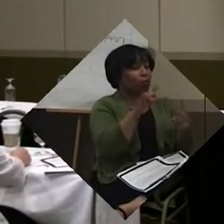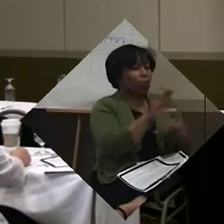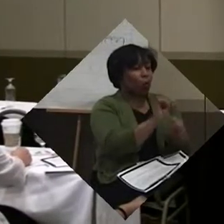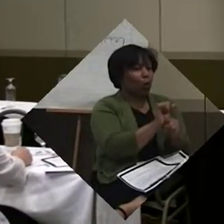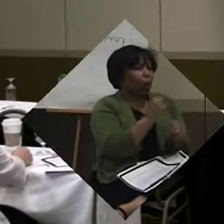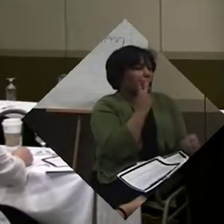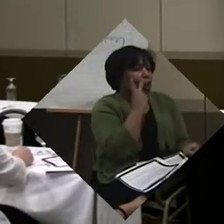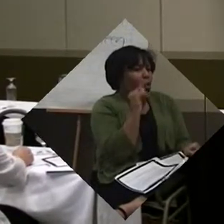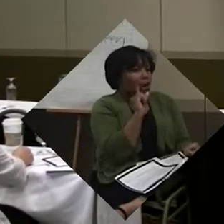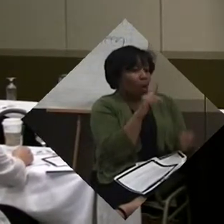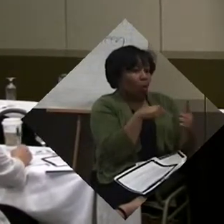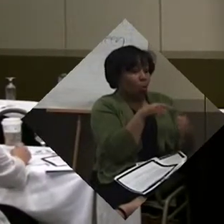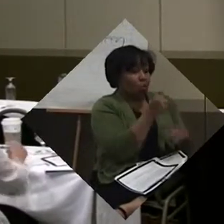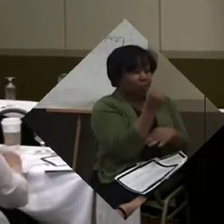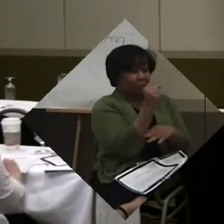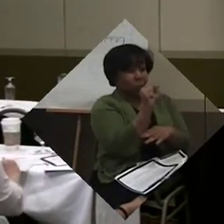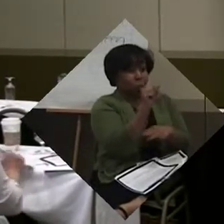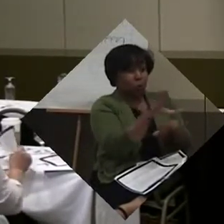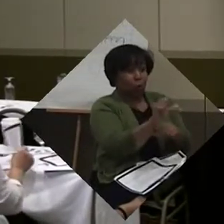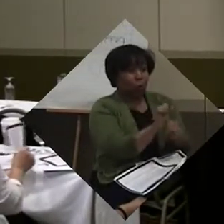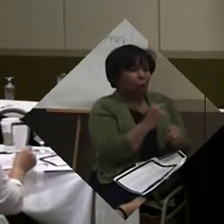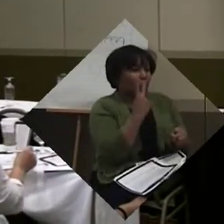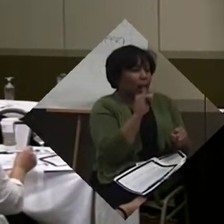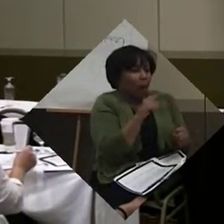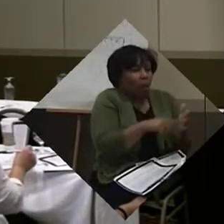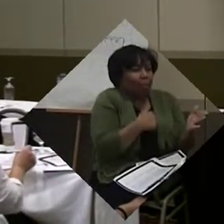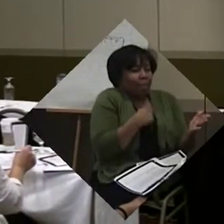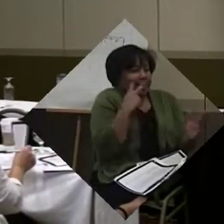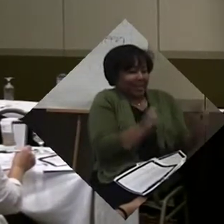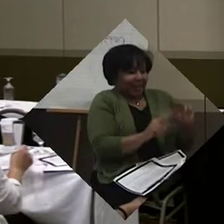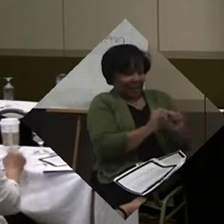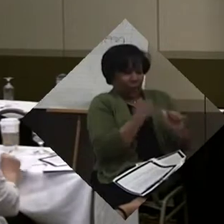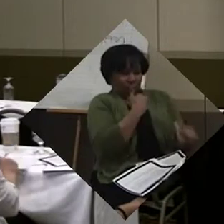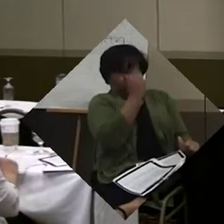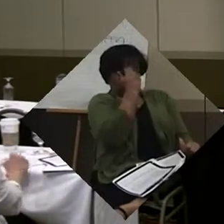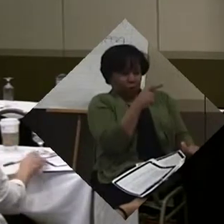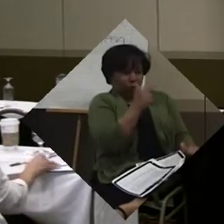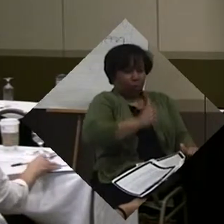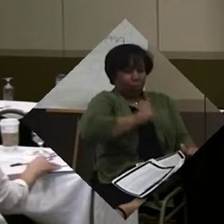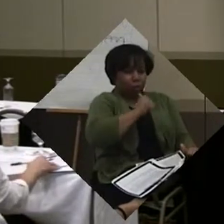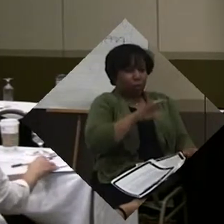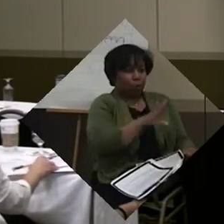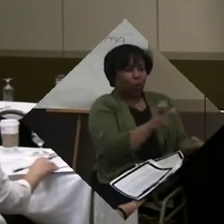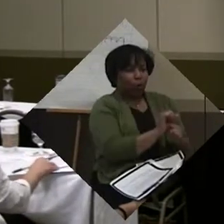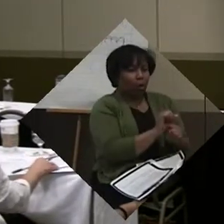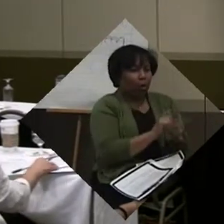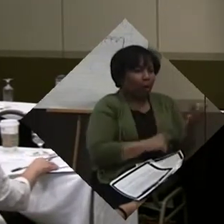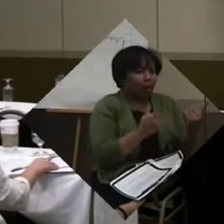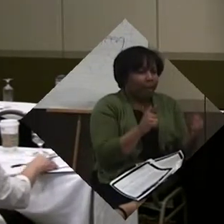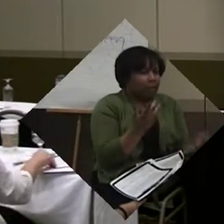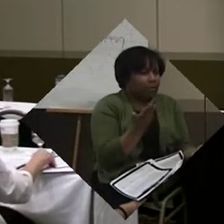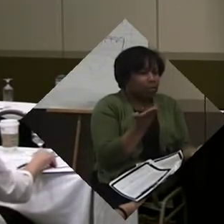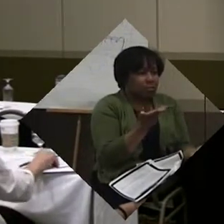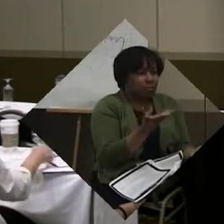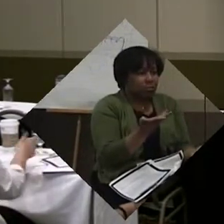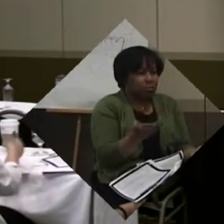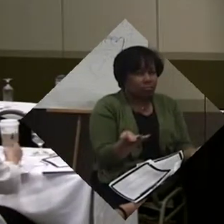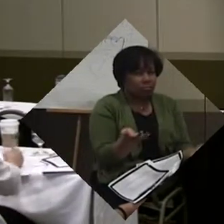look like when she refuses to do her work? What am I seeing? How do I know that she's refusing to do her work?